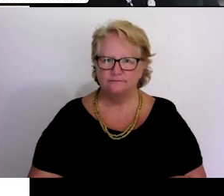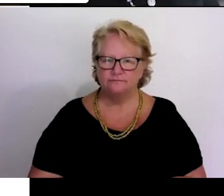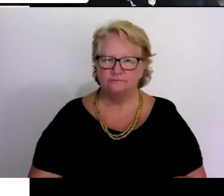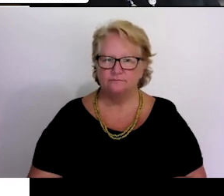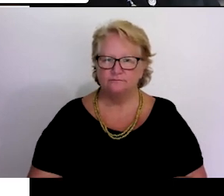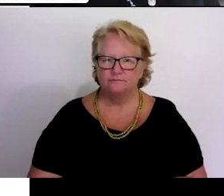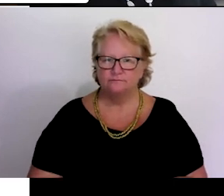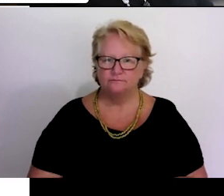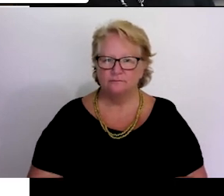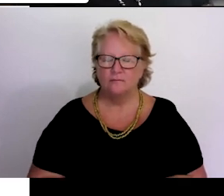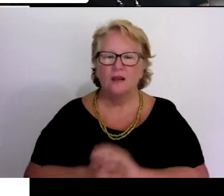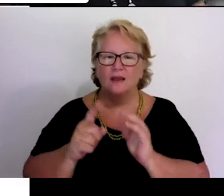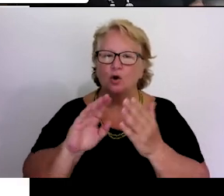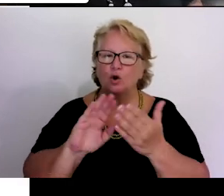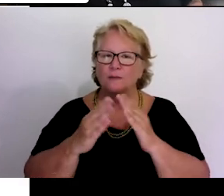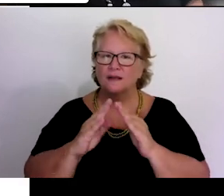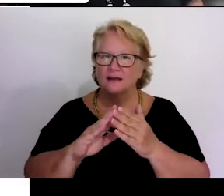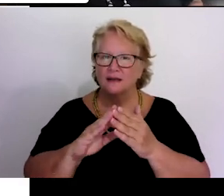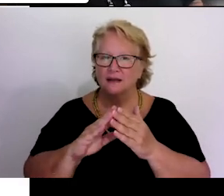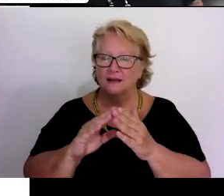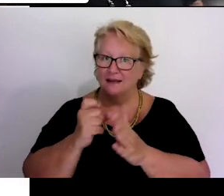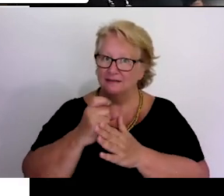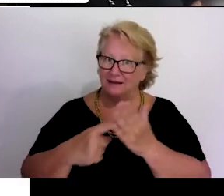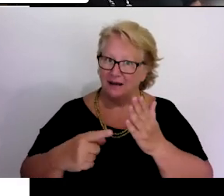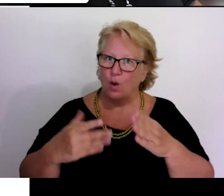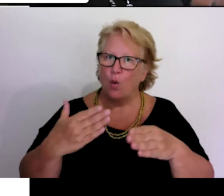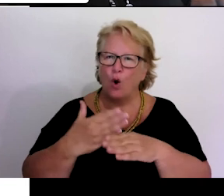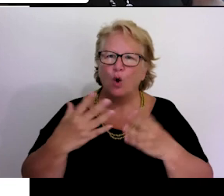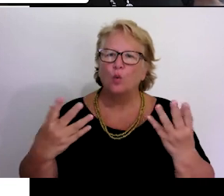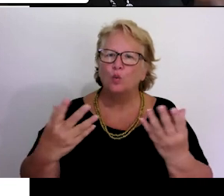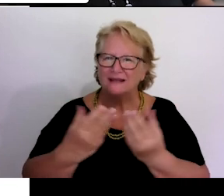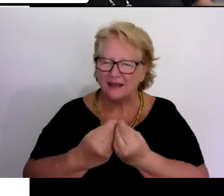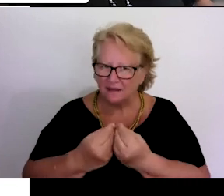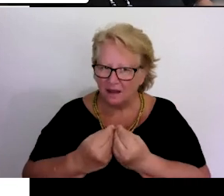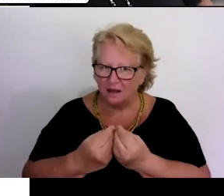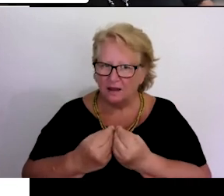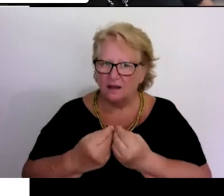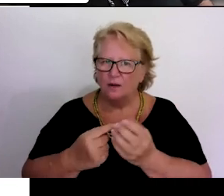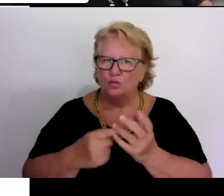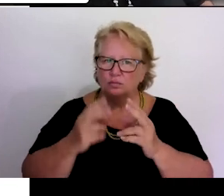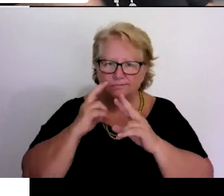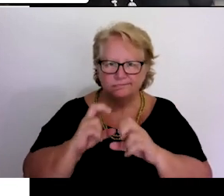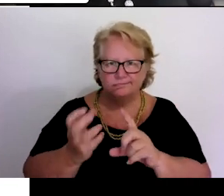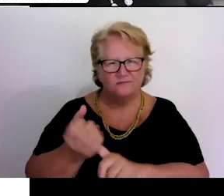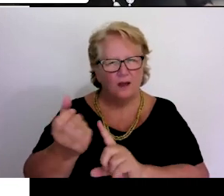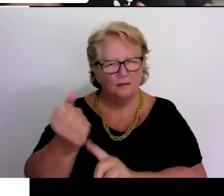services. Community and disability experts all work together to develop the disability indicators.